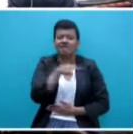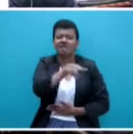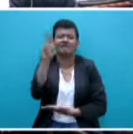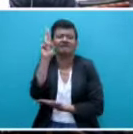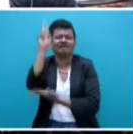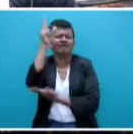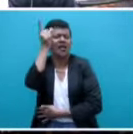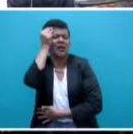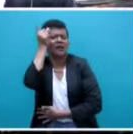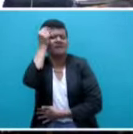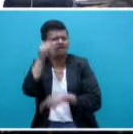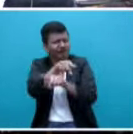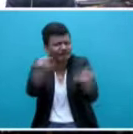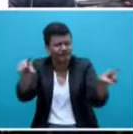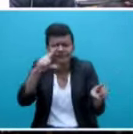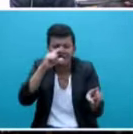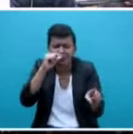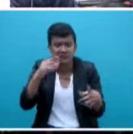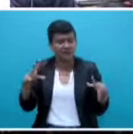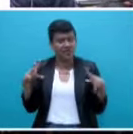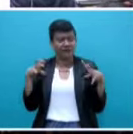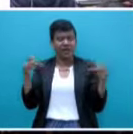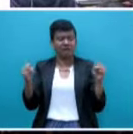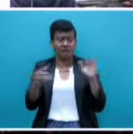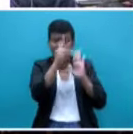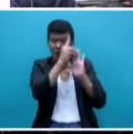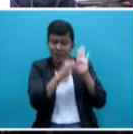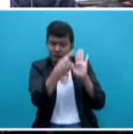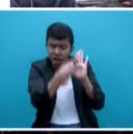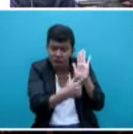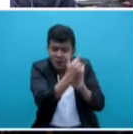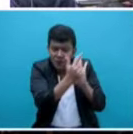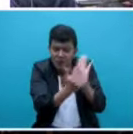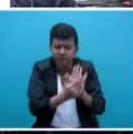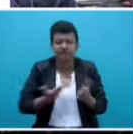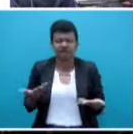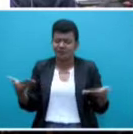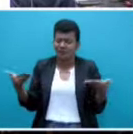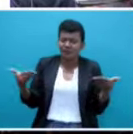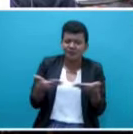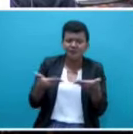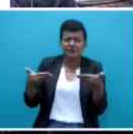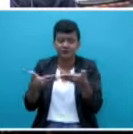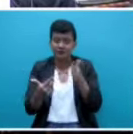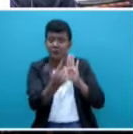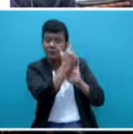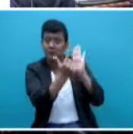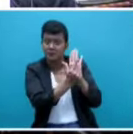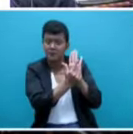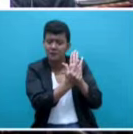true freedom and democracy is about introducing and having in place laws, policies and programs that actually empower